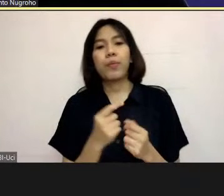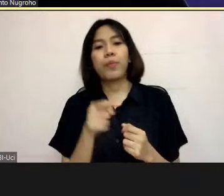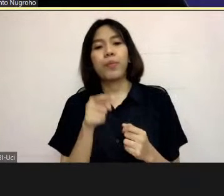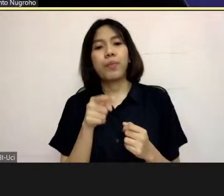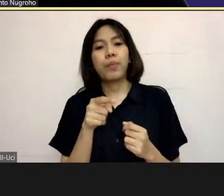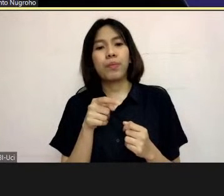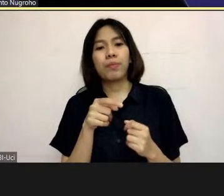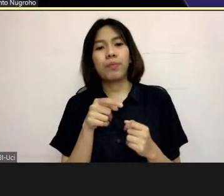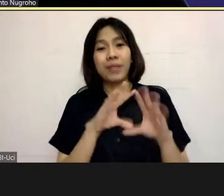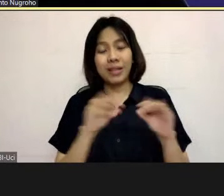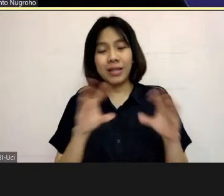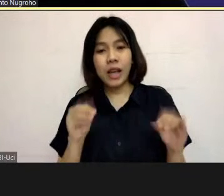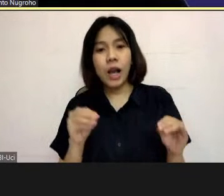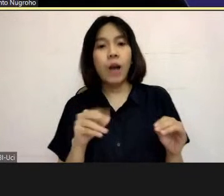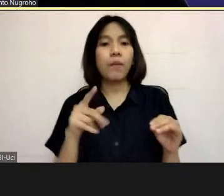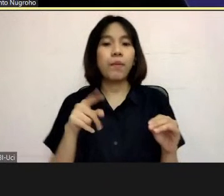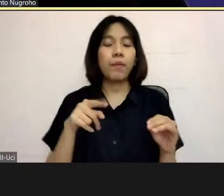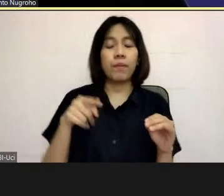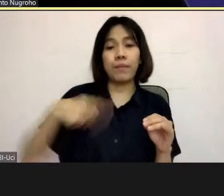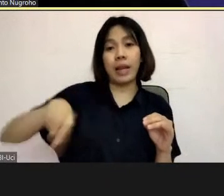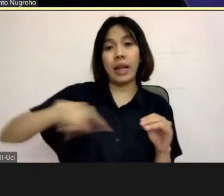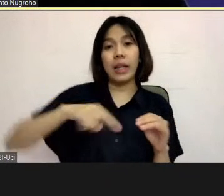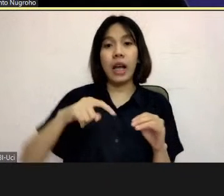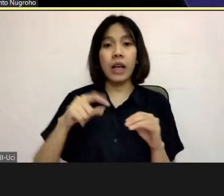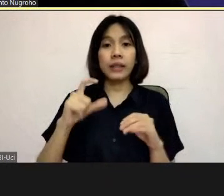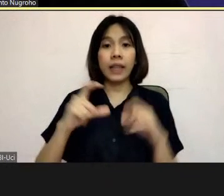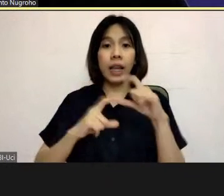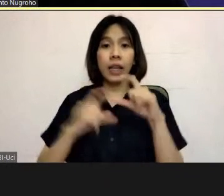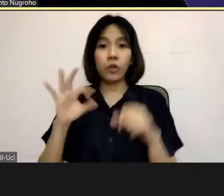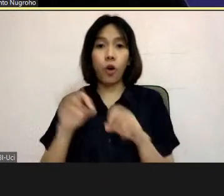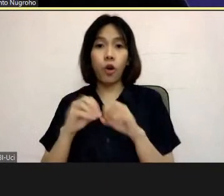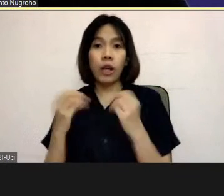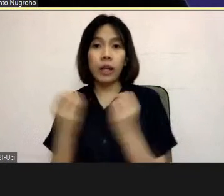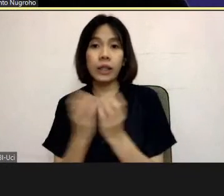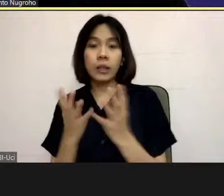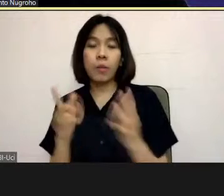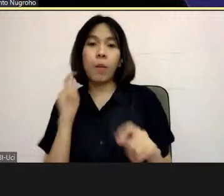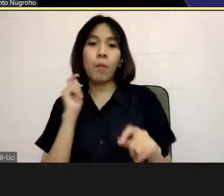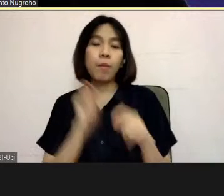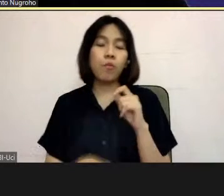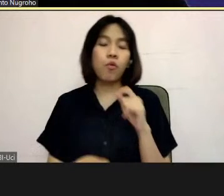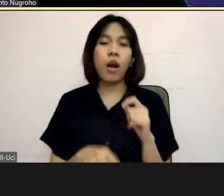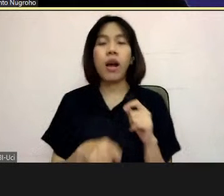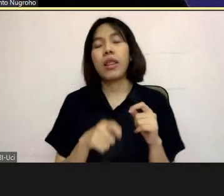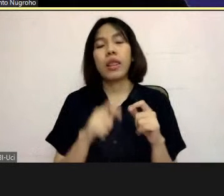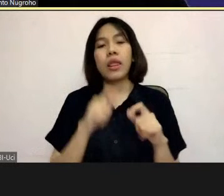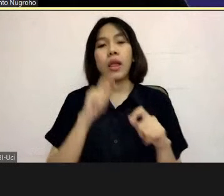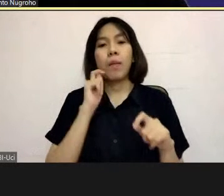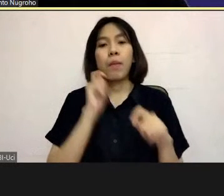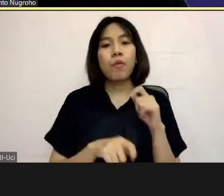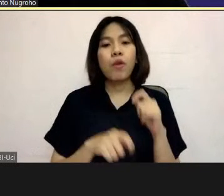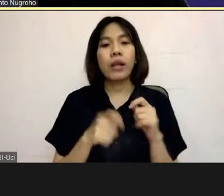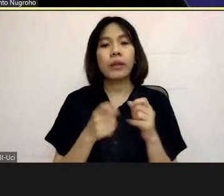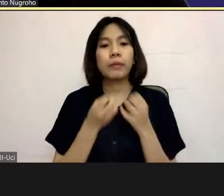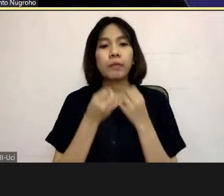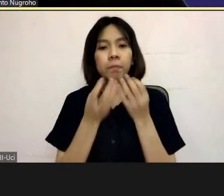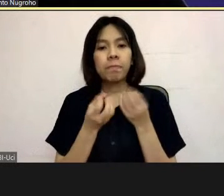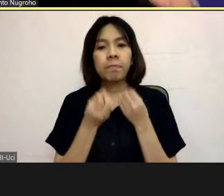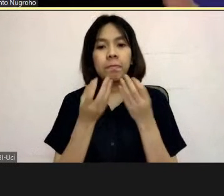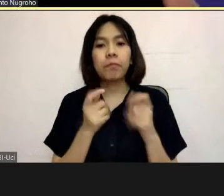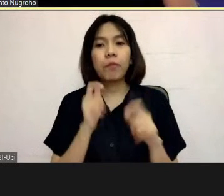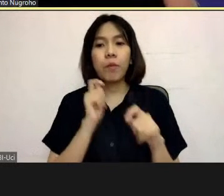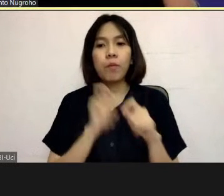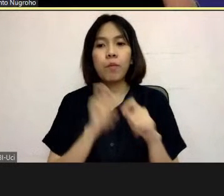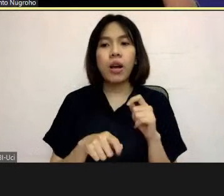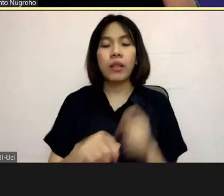and Haris Azhar. The 11 CSOs call on the government of Indonesia, who is now the chair